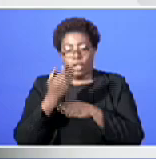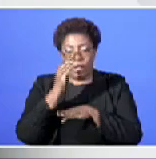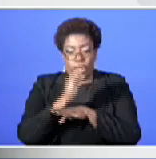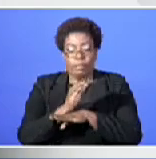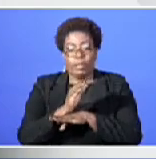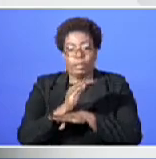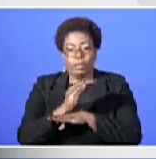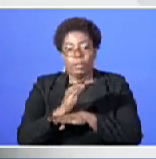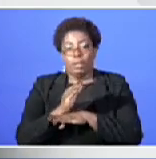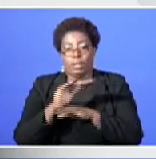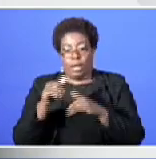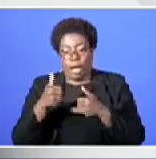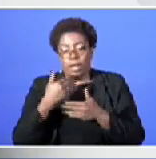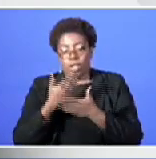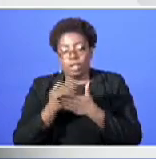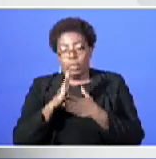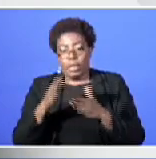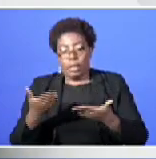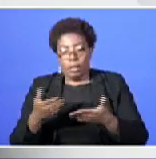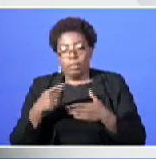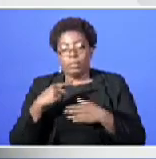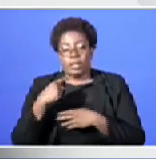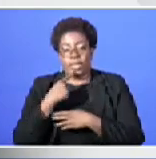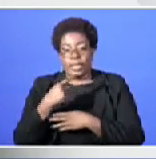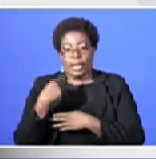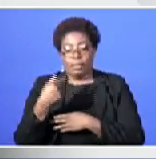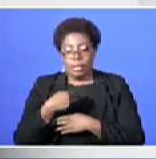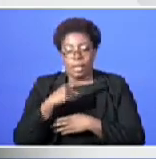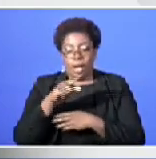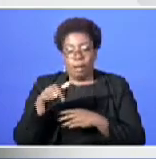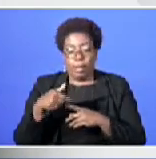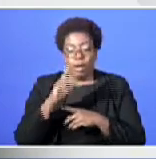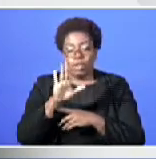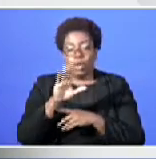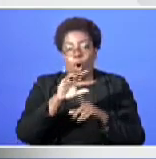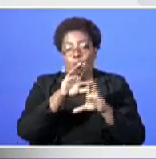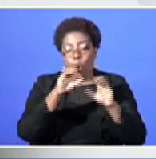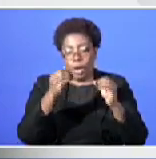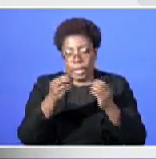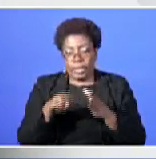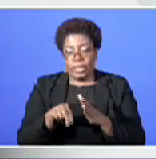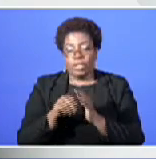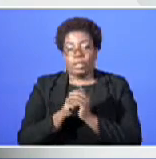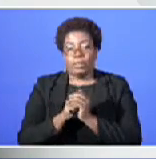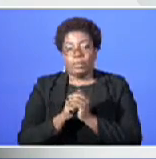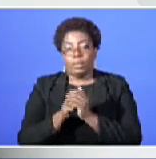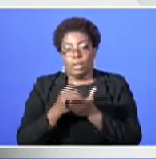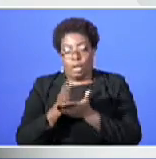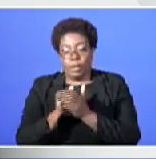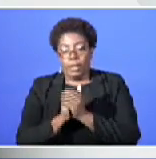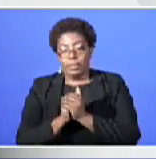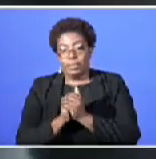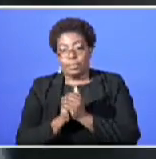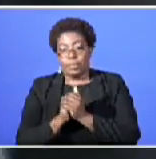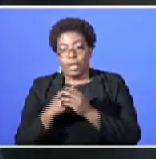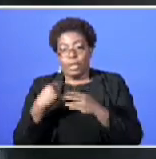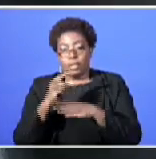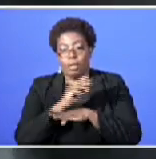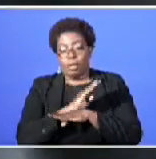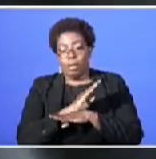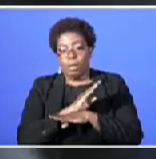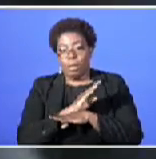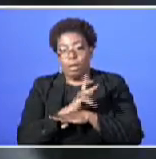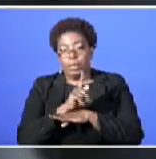about your organization. Kanoo is a digital payments platform, an ecosystem that facilitates the linking